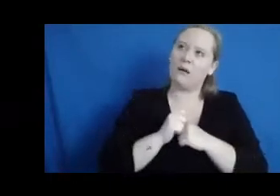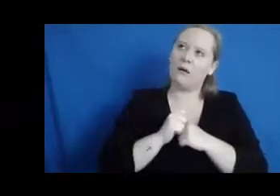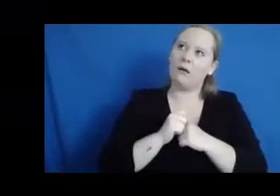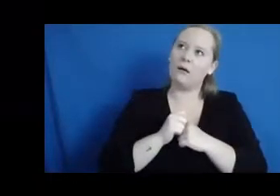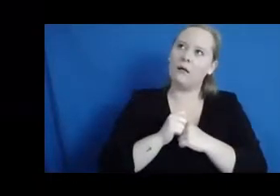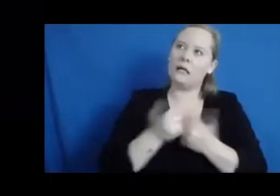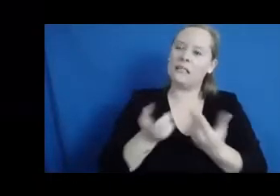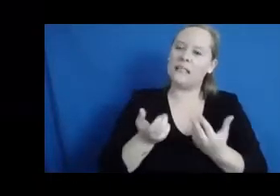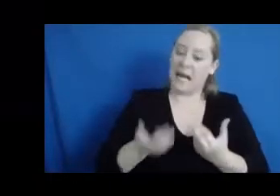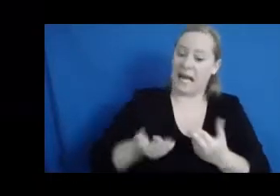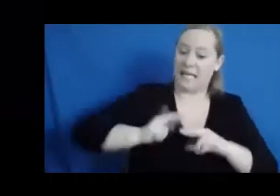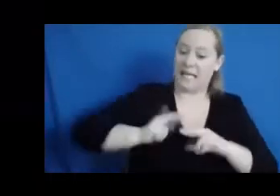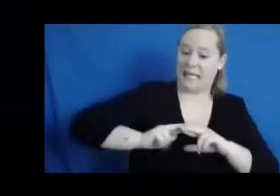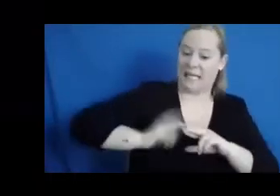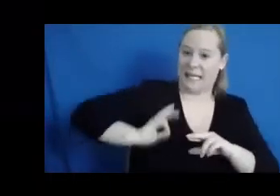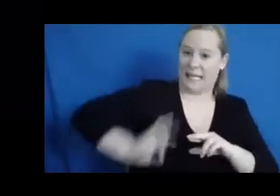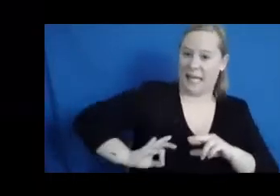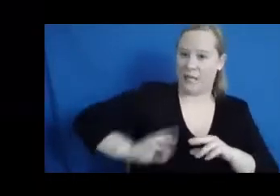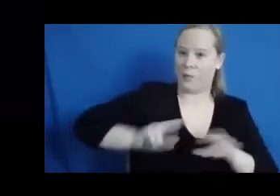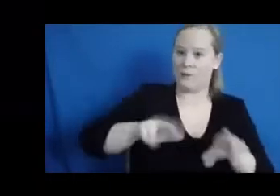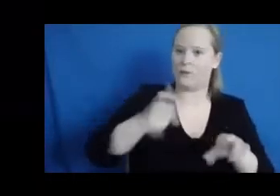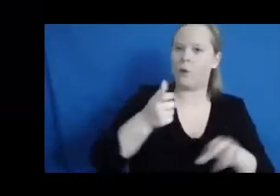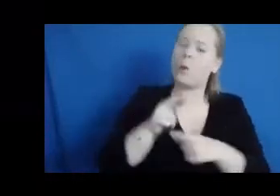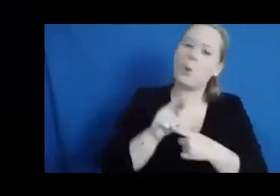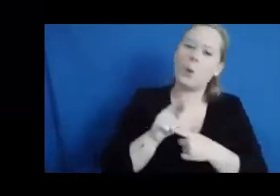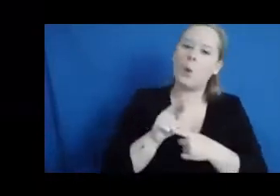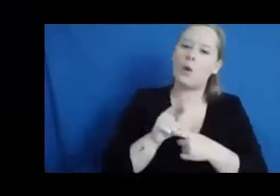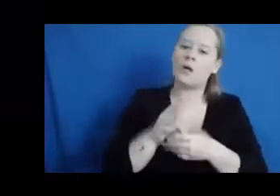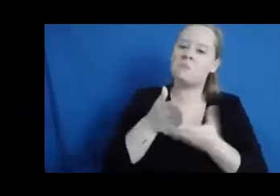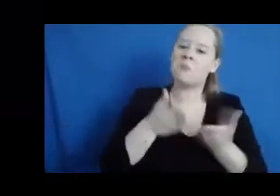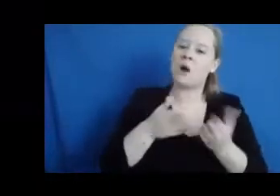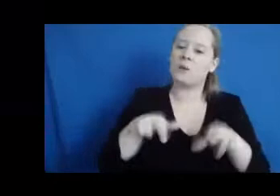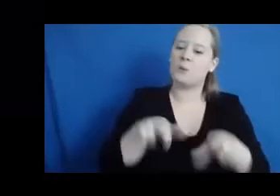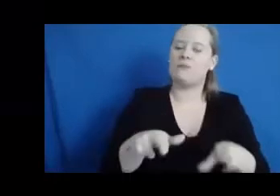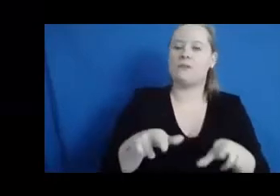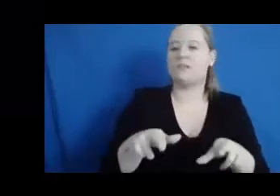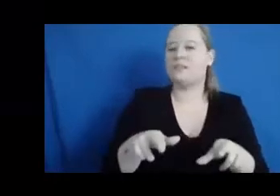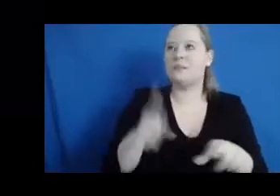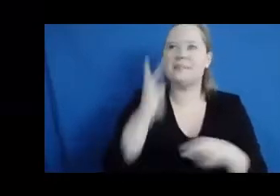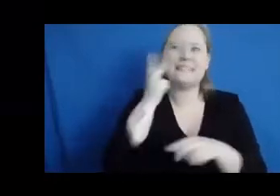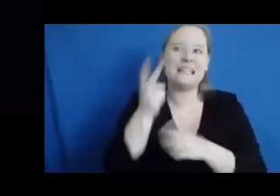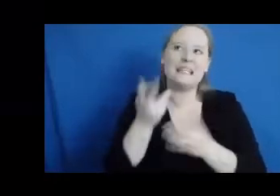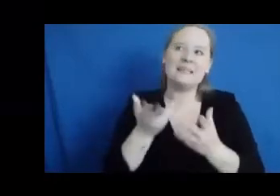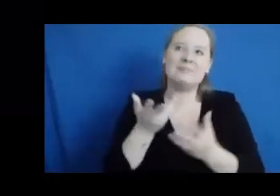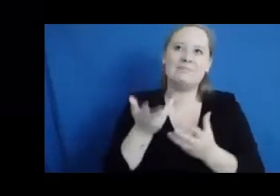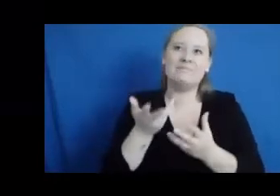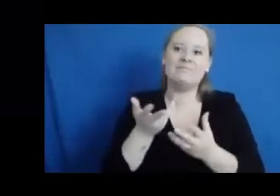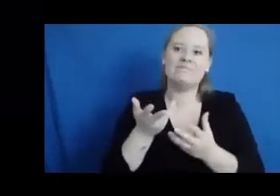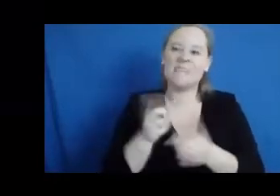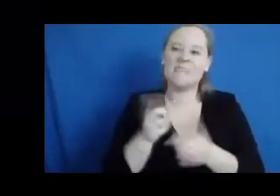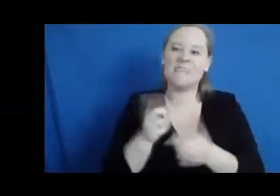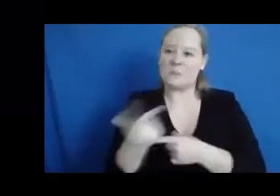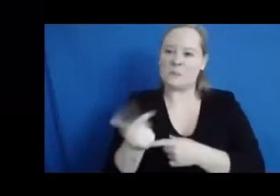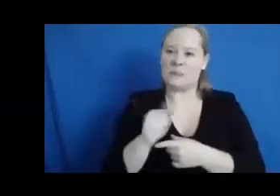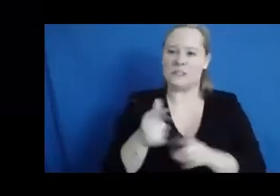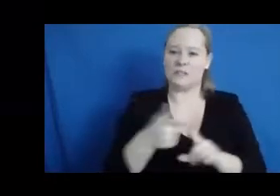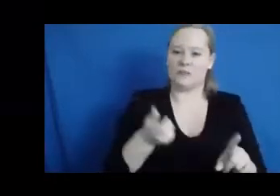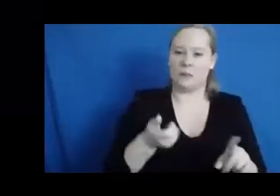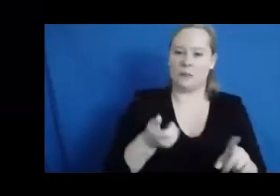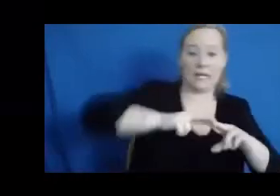river, or are there times of the year or sections of the river where we see switches from gaining to